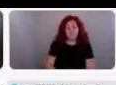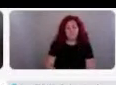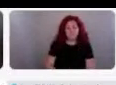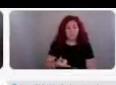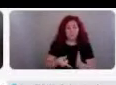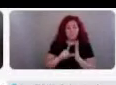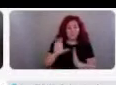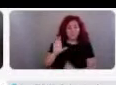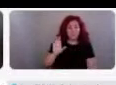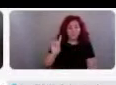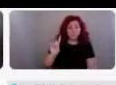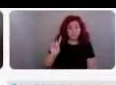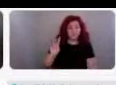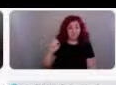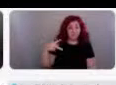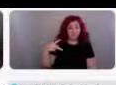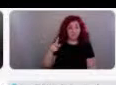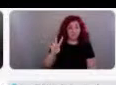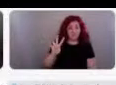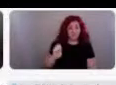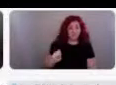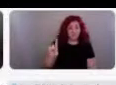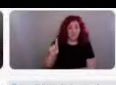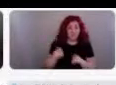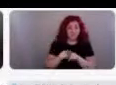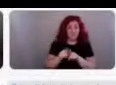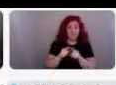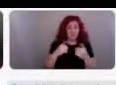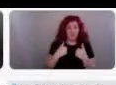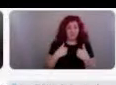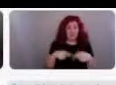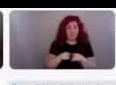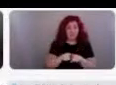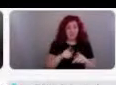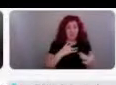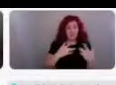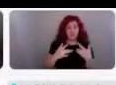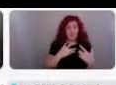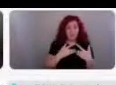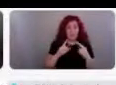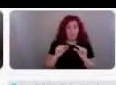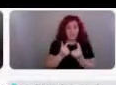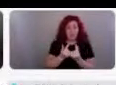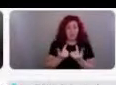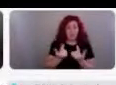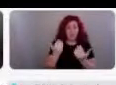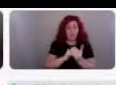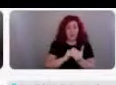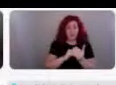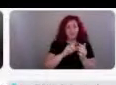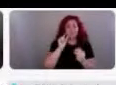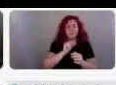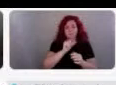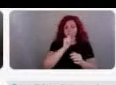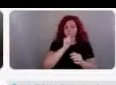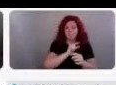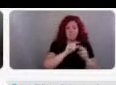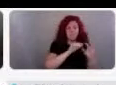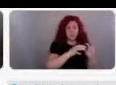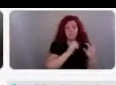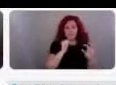congressional district map 7.1 i also have similar concerns it again groups gilbert together with areas that share no community of